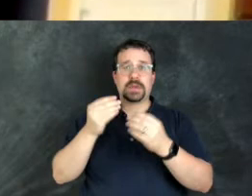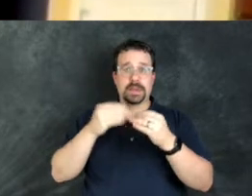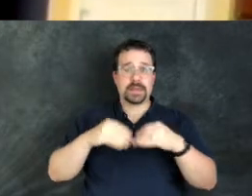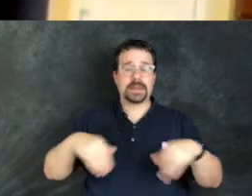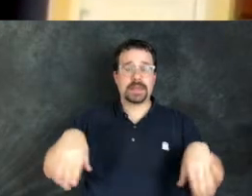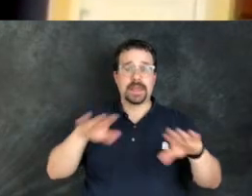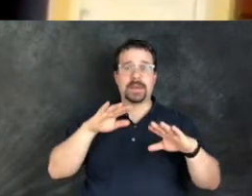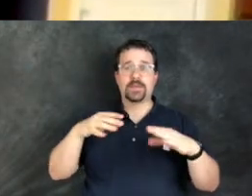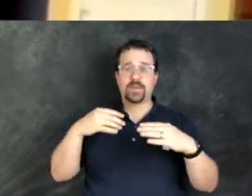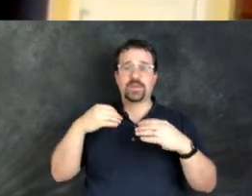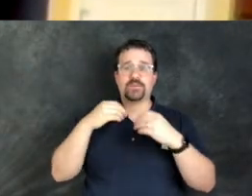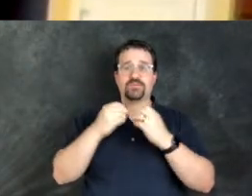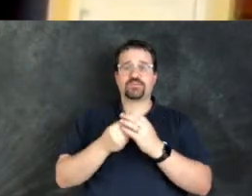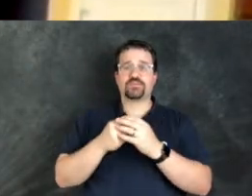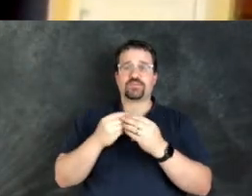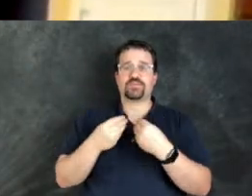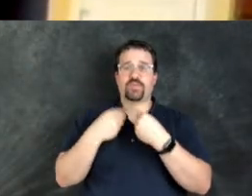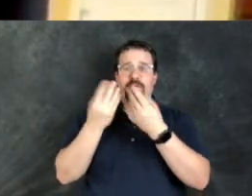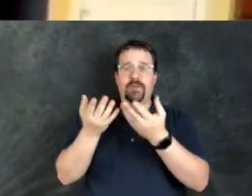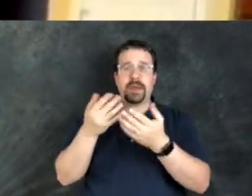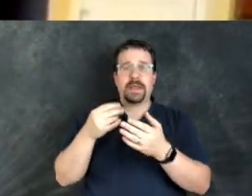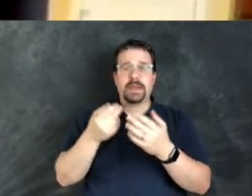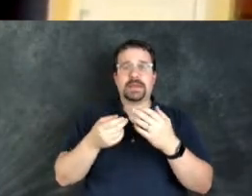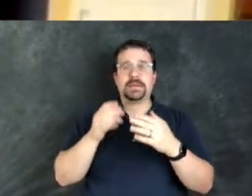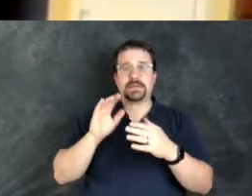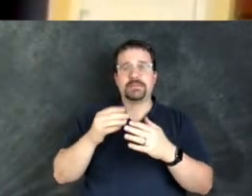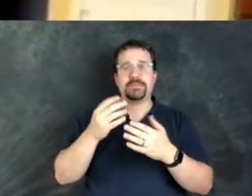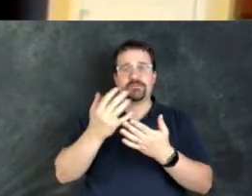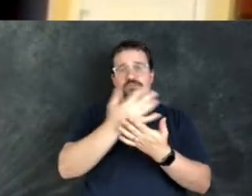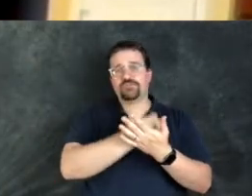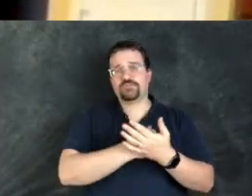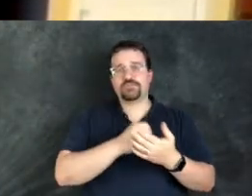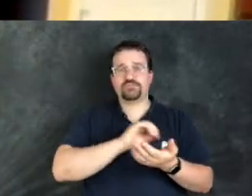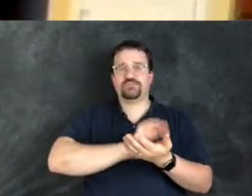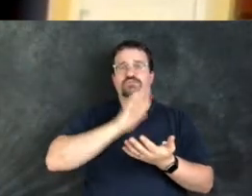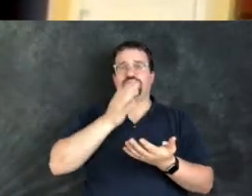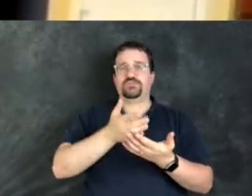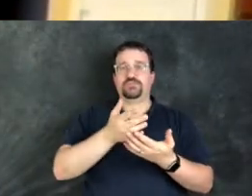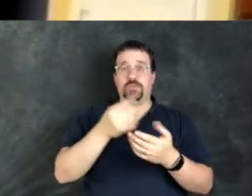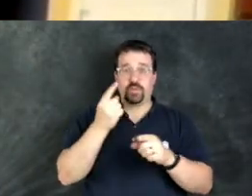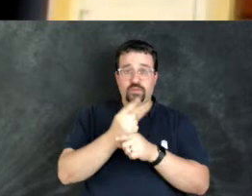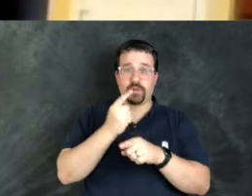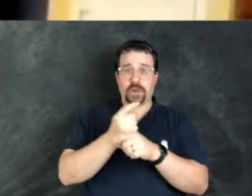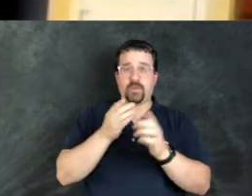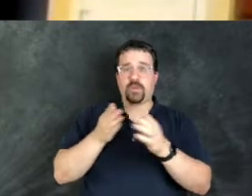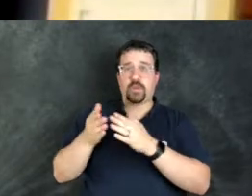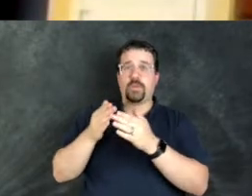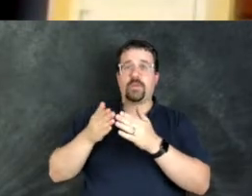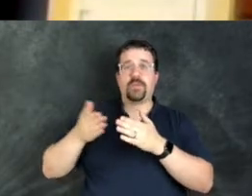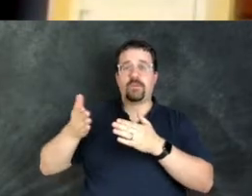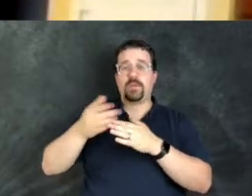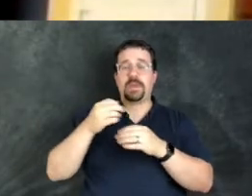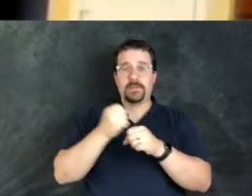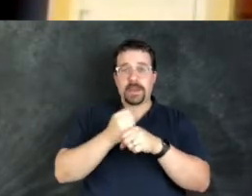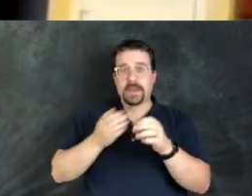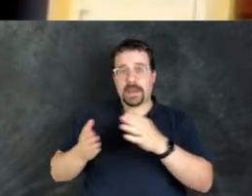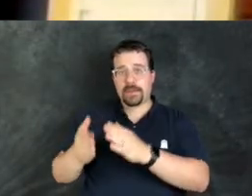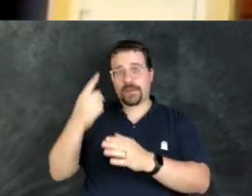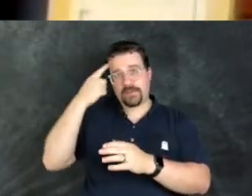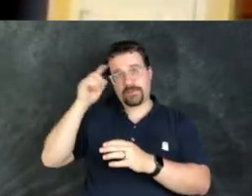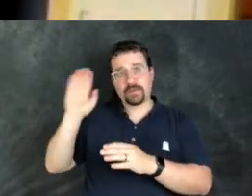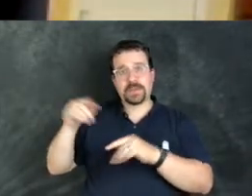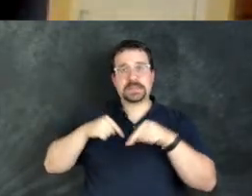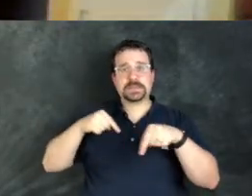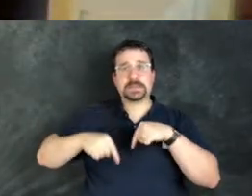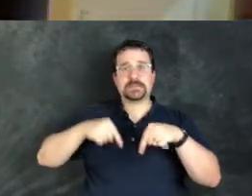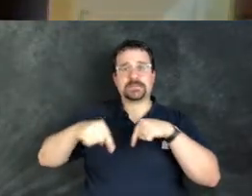our land will yield its increase. Righteousness will go before him and will make a path for